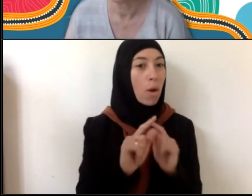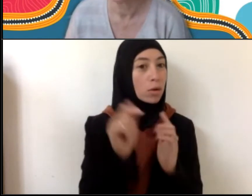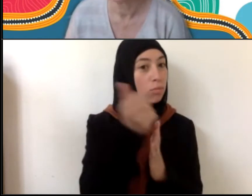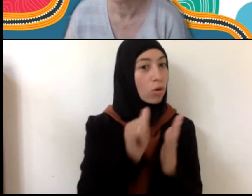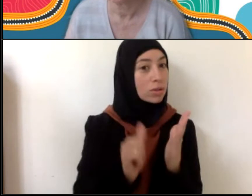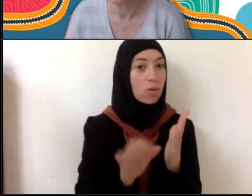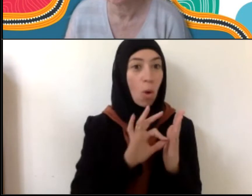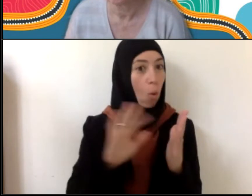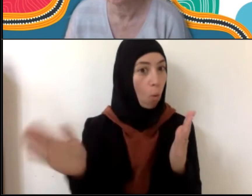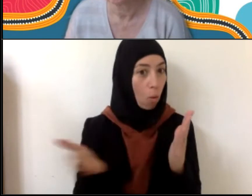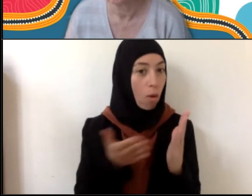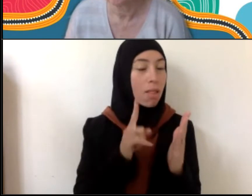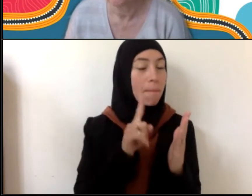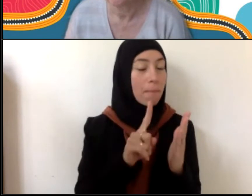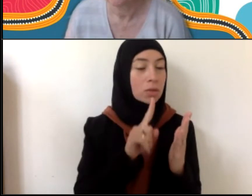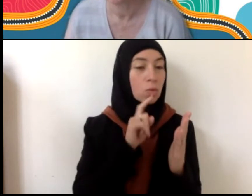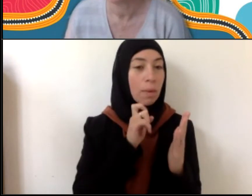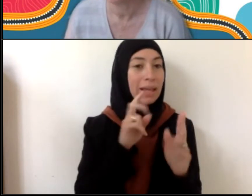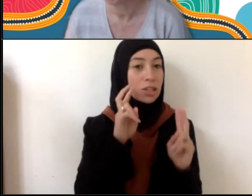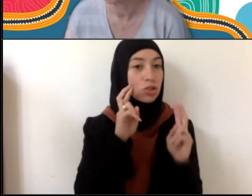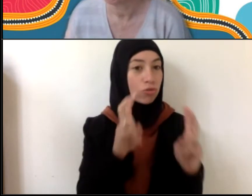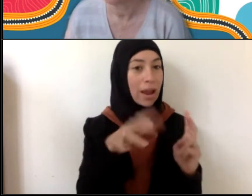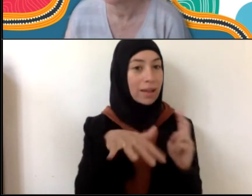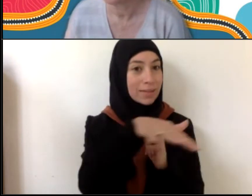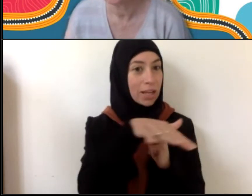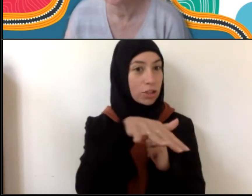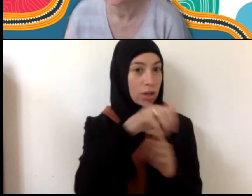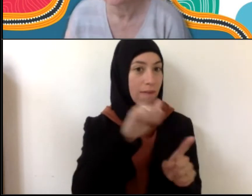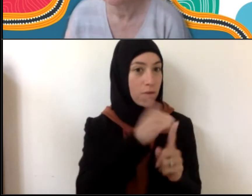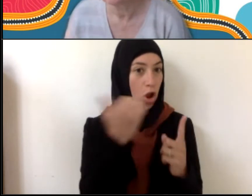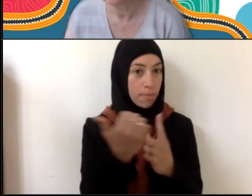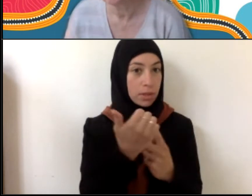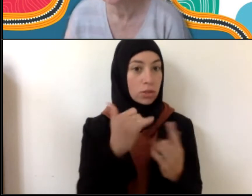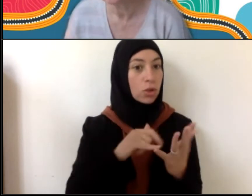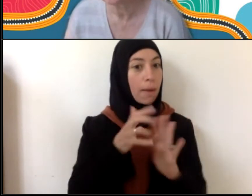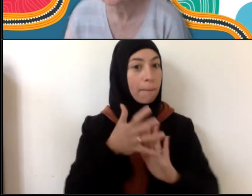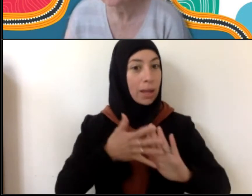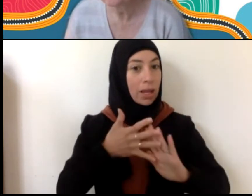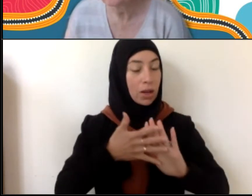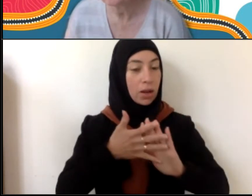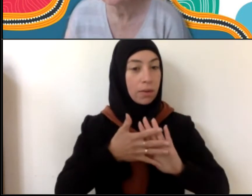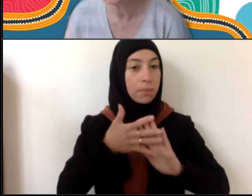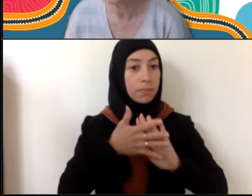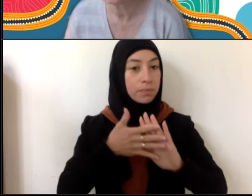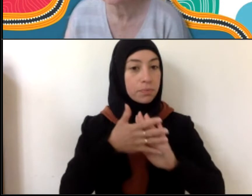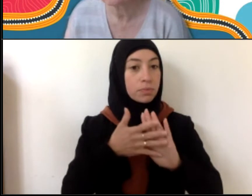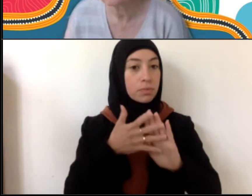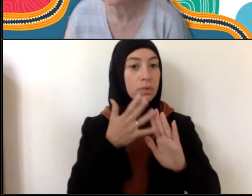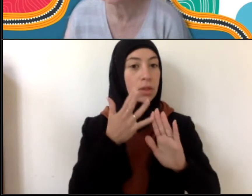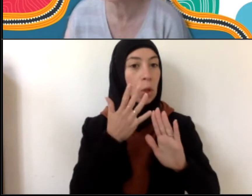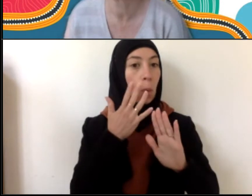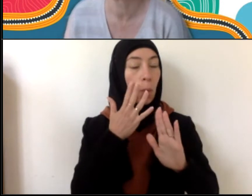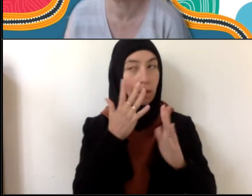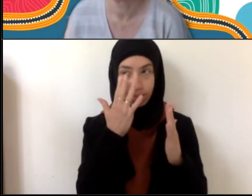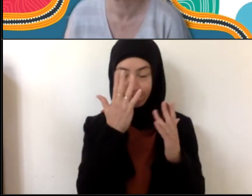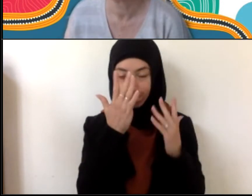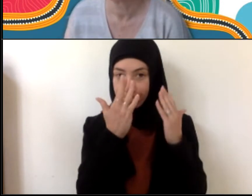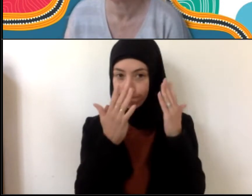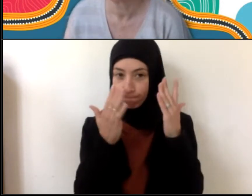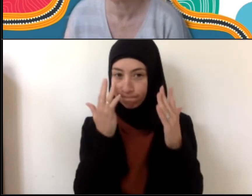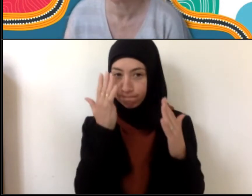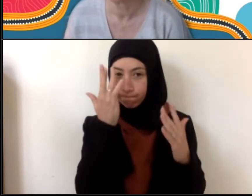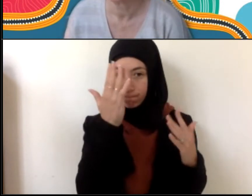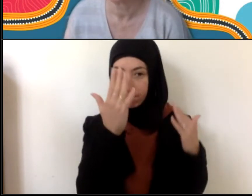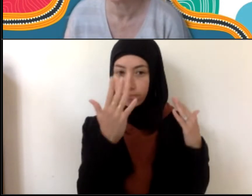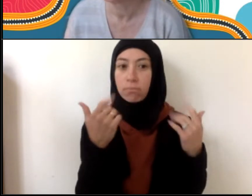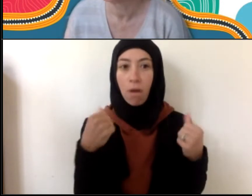located in station environments, and so that means that when they're thought about and realised